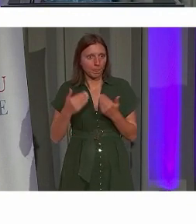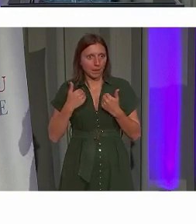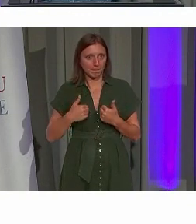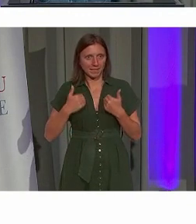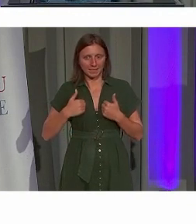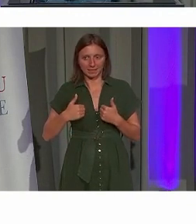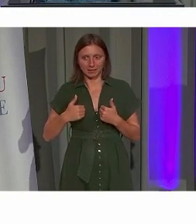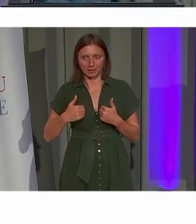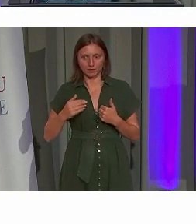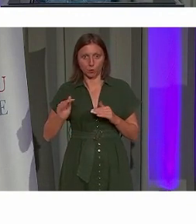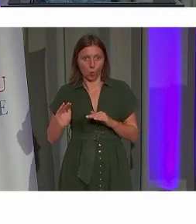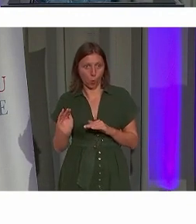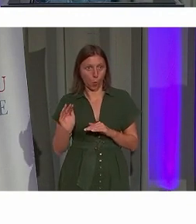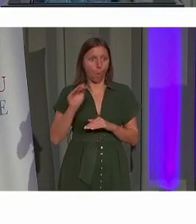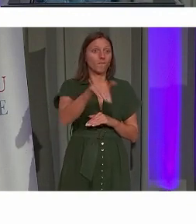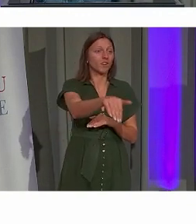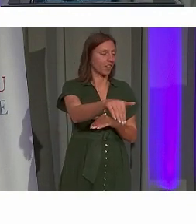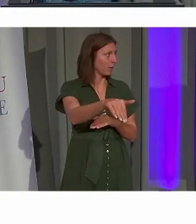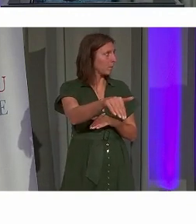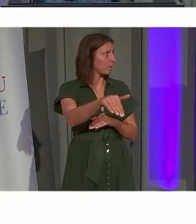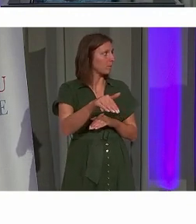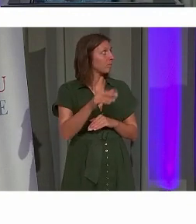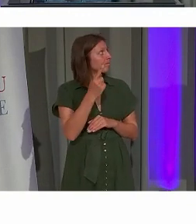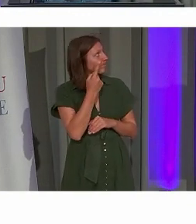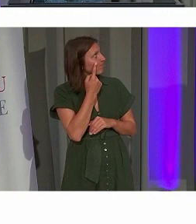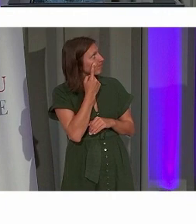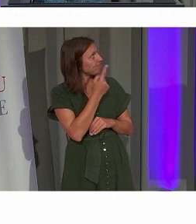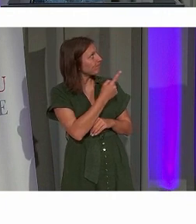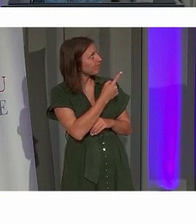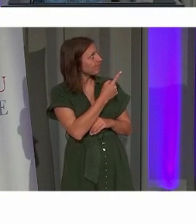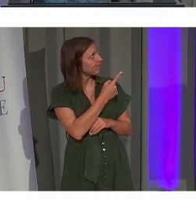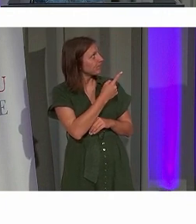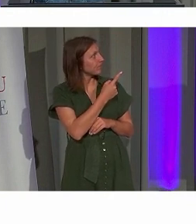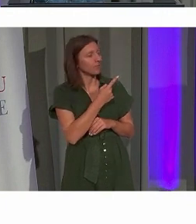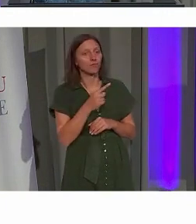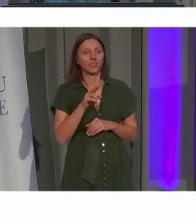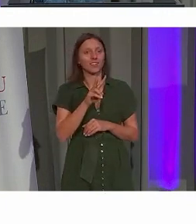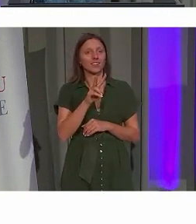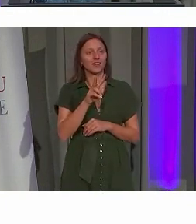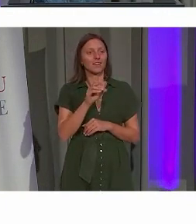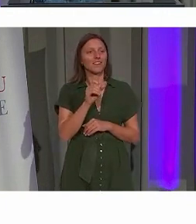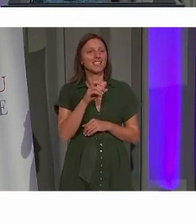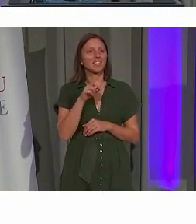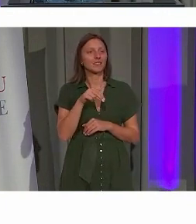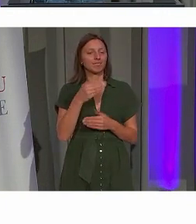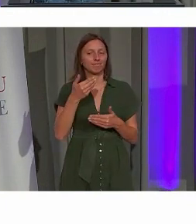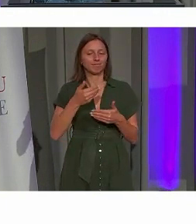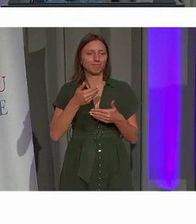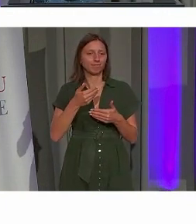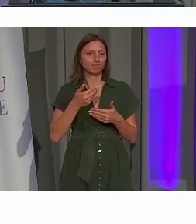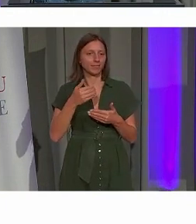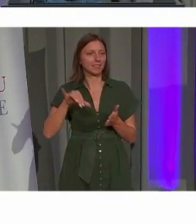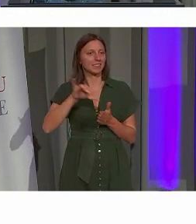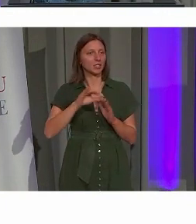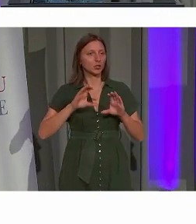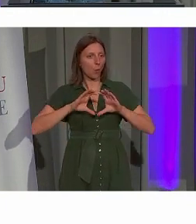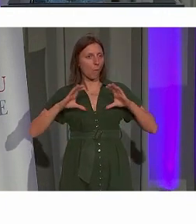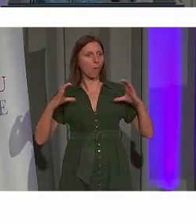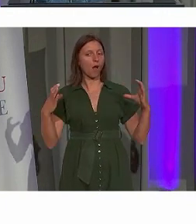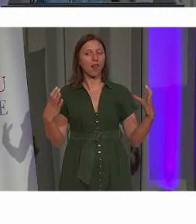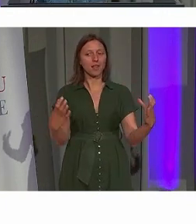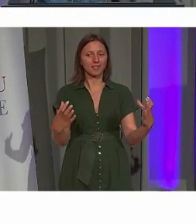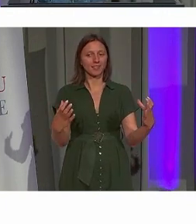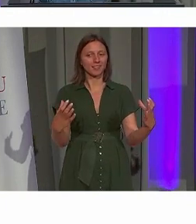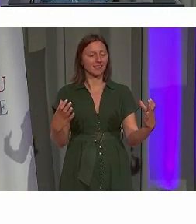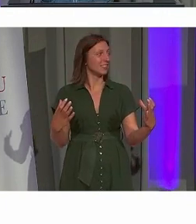the bridge, well, is not possible to be activated because people will go over the bridge. When you look